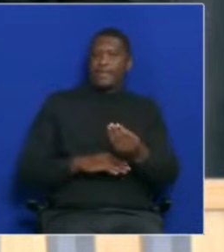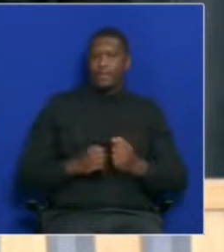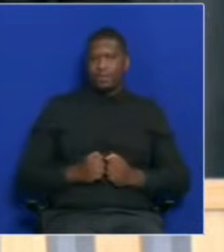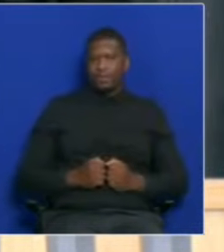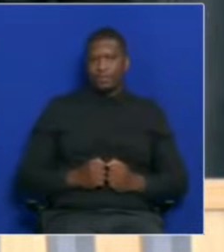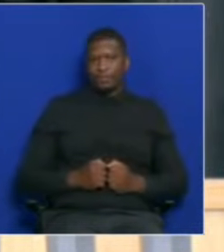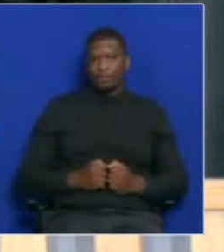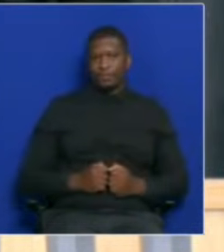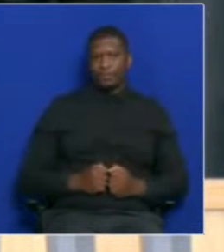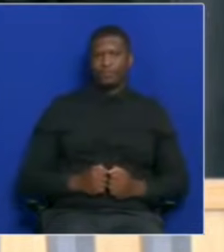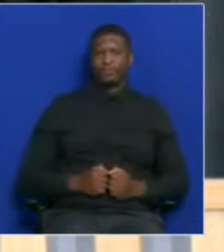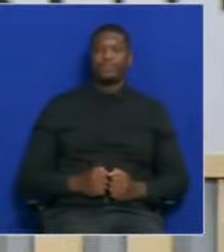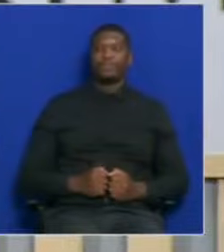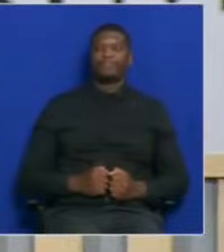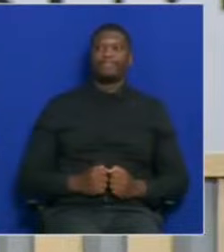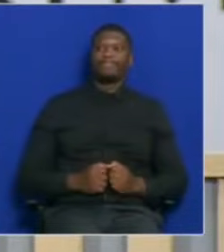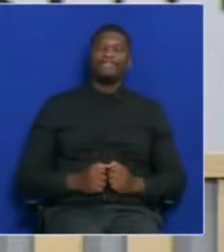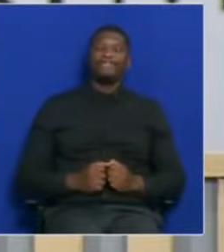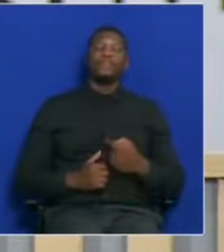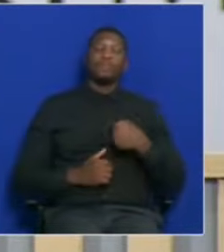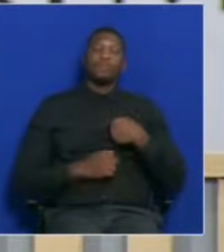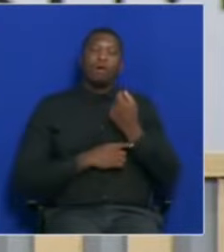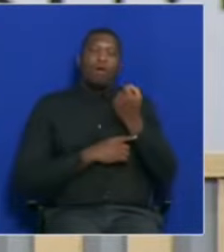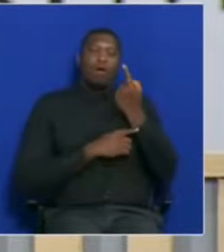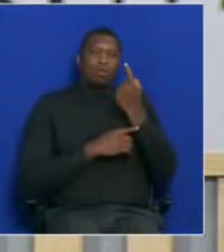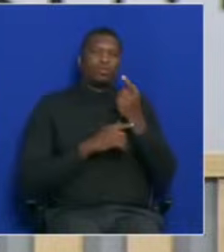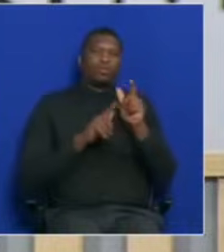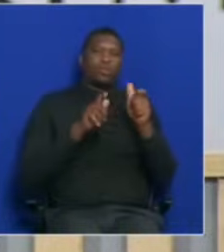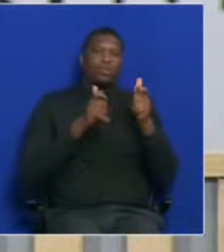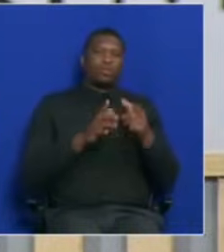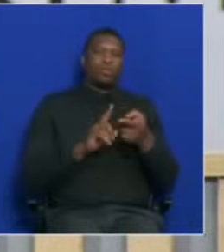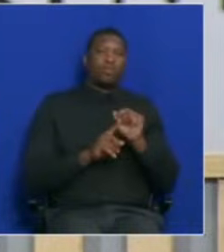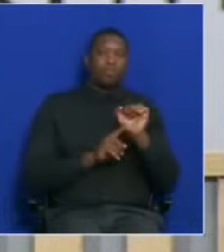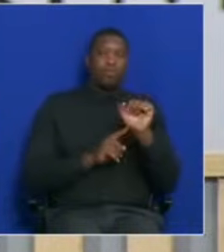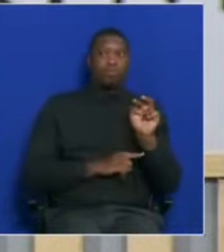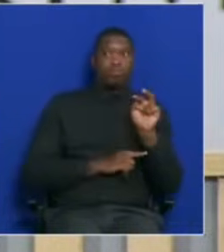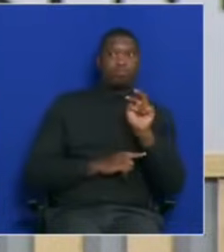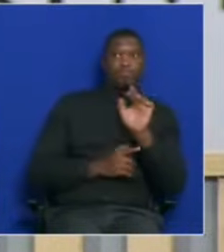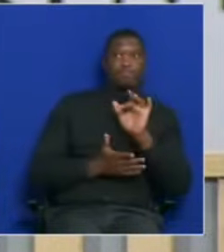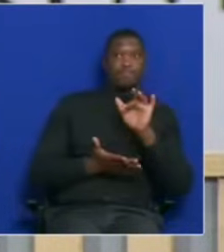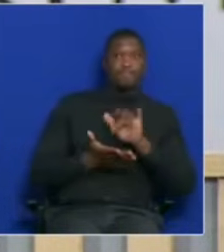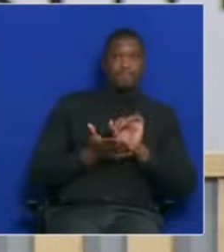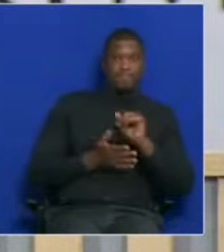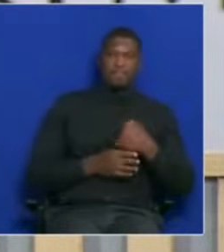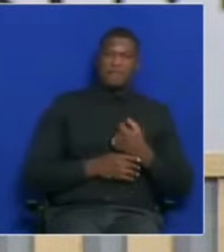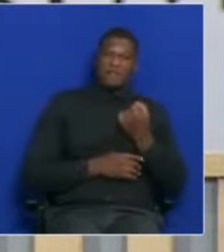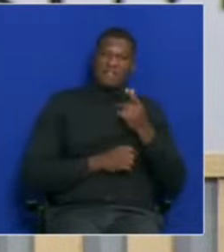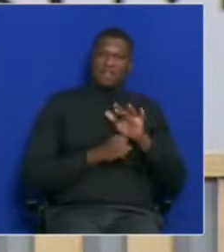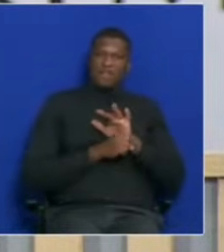And I understand, Commissioner, from your own position. I'm